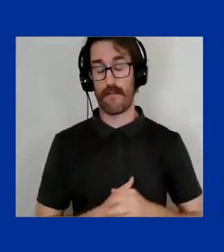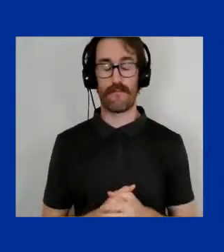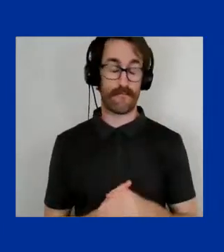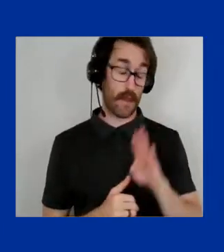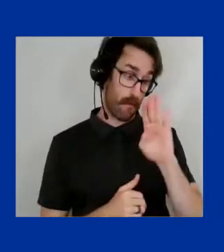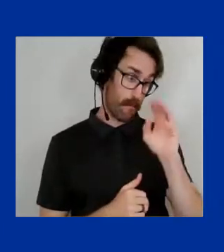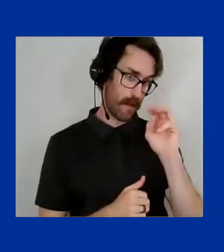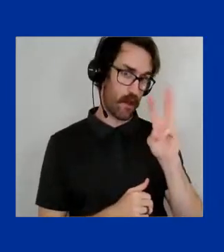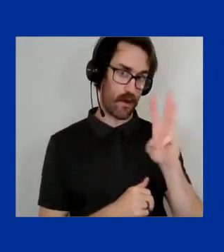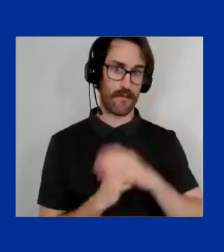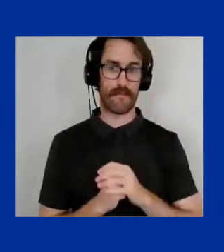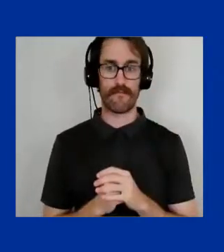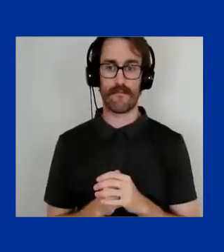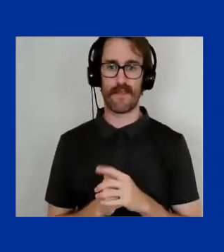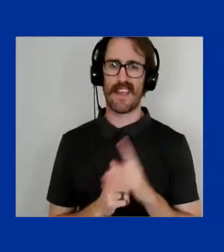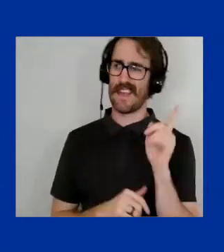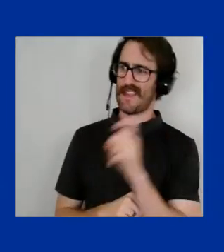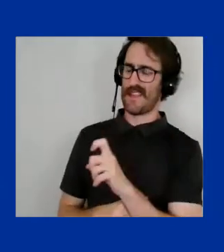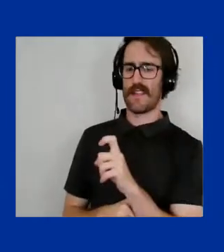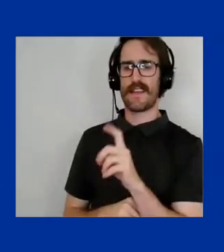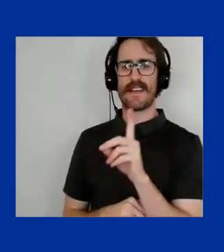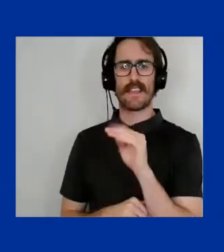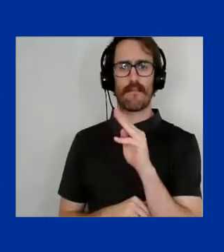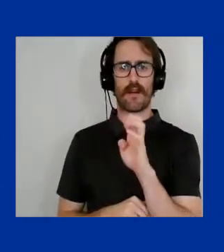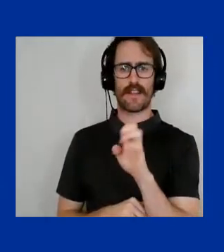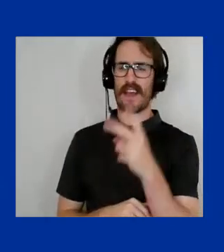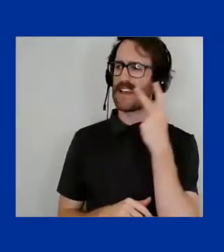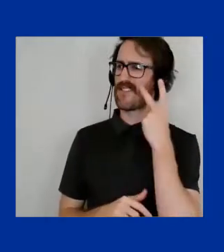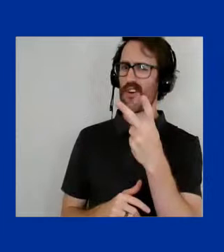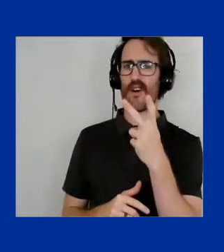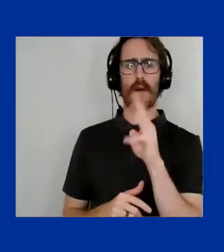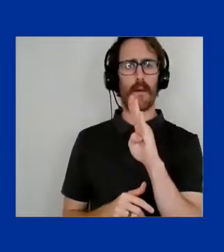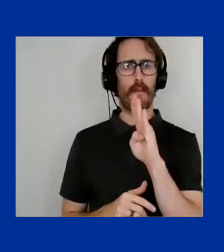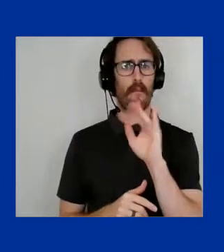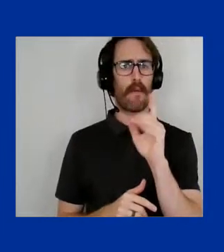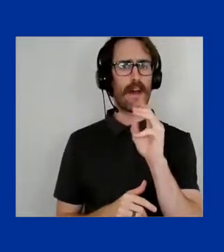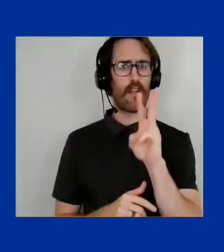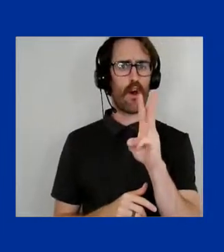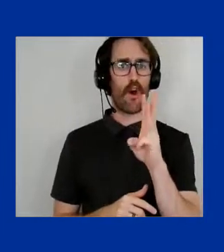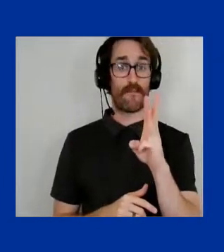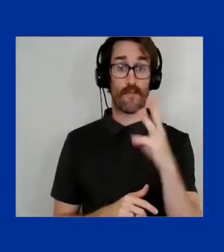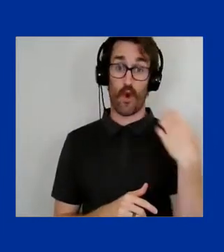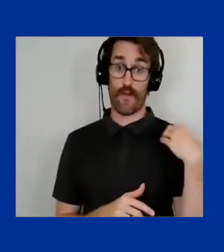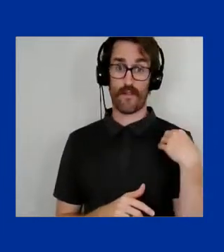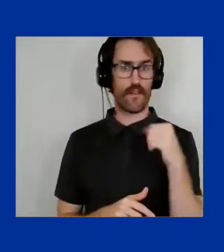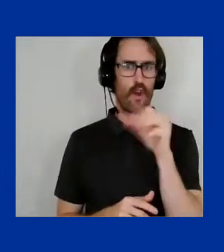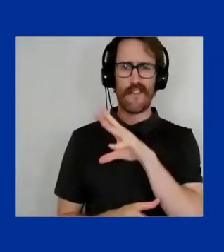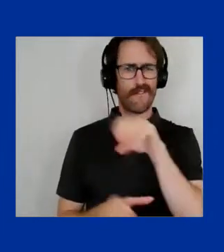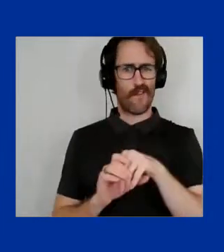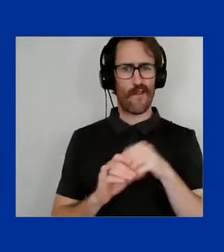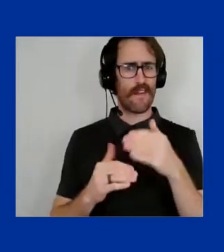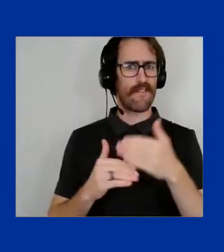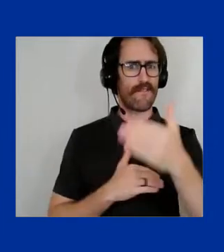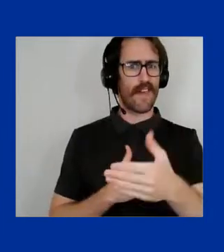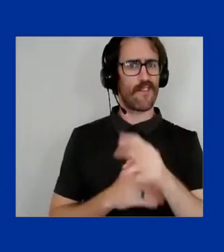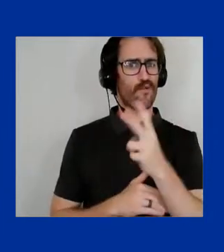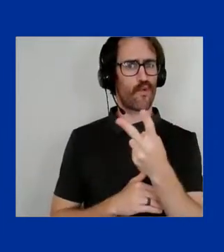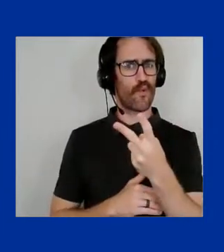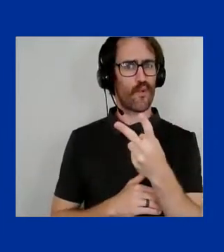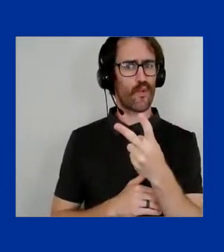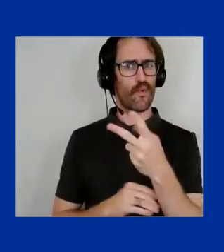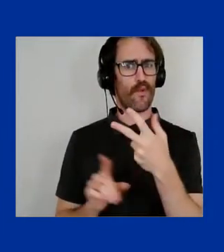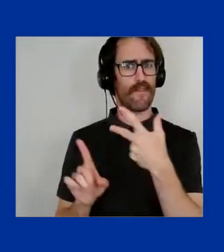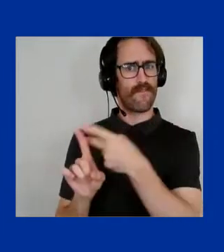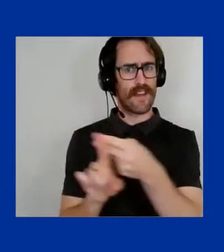hear that bylaw officers weren't considered in the primary vaccination phase. And I know these are your staff, and I wonder if you've done